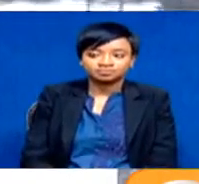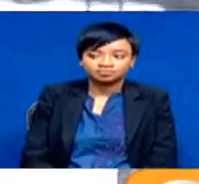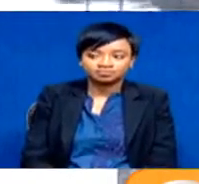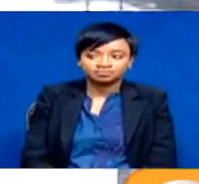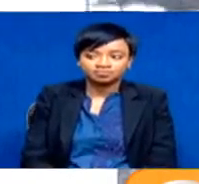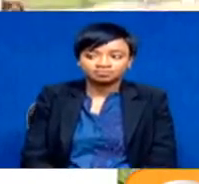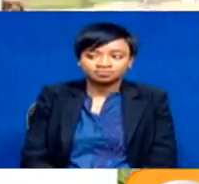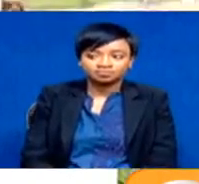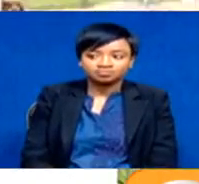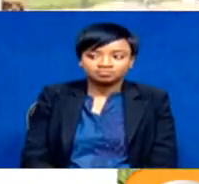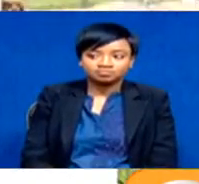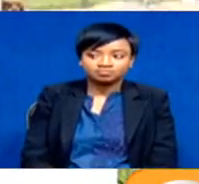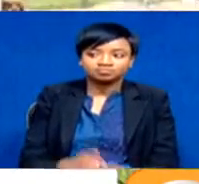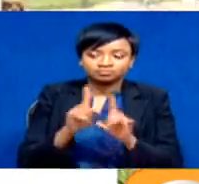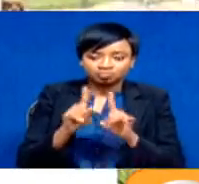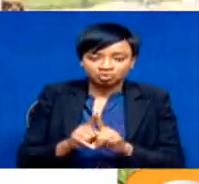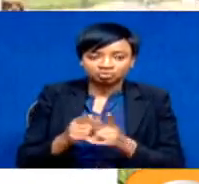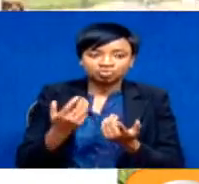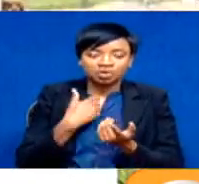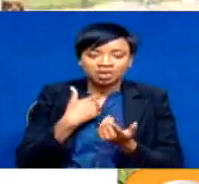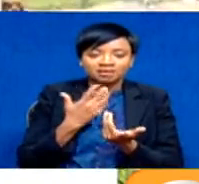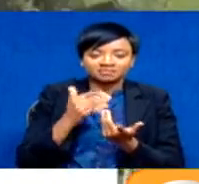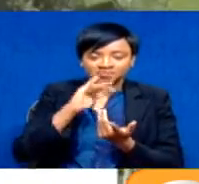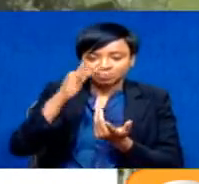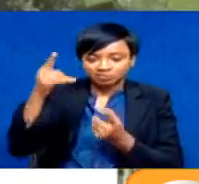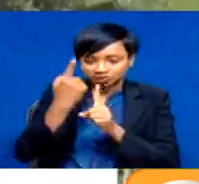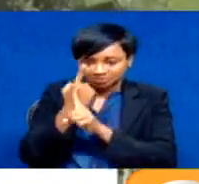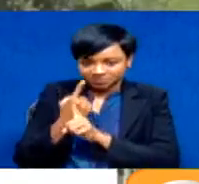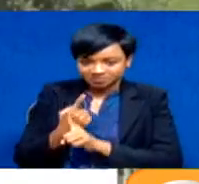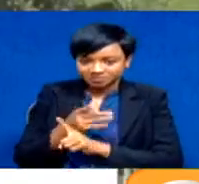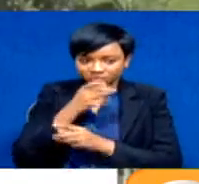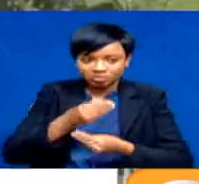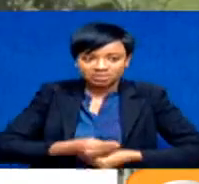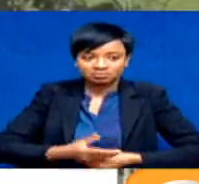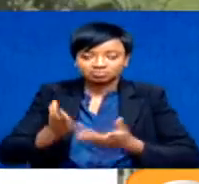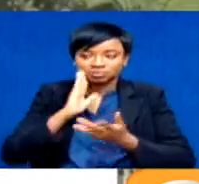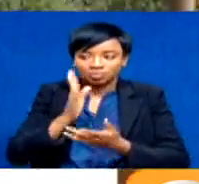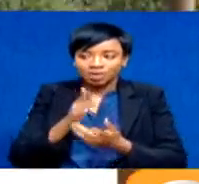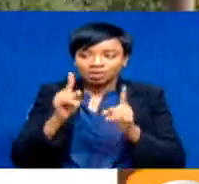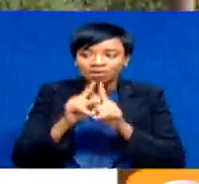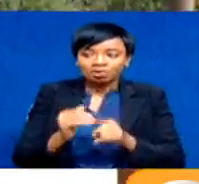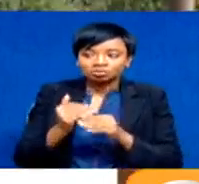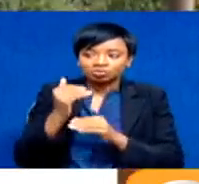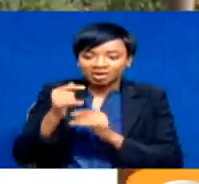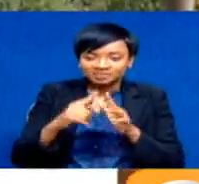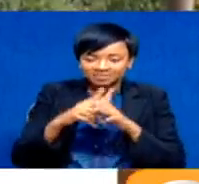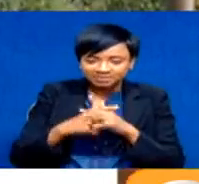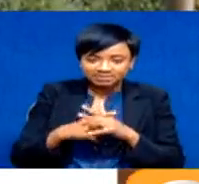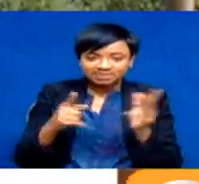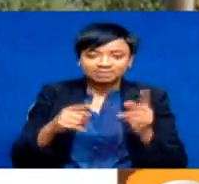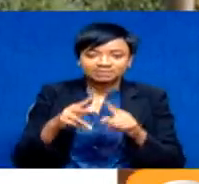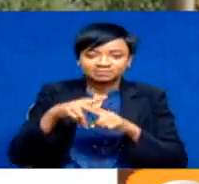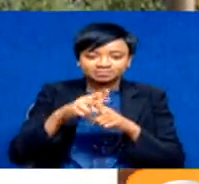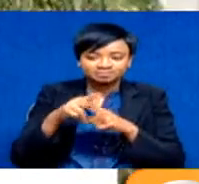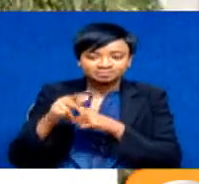sources for Nairobi and 13 satellite towns. A year after construction began, political